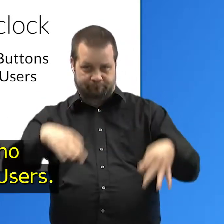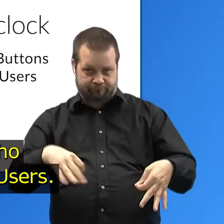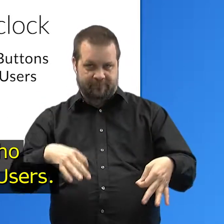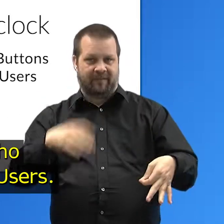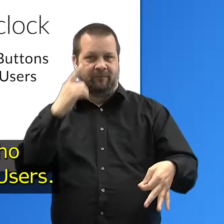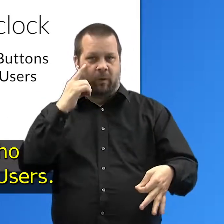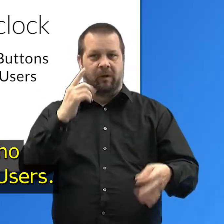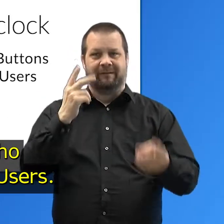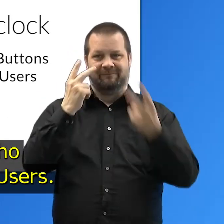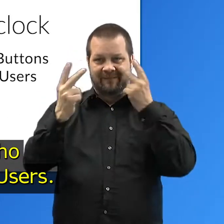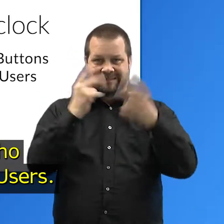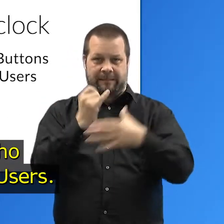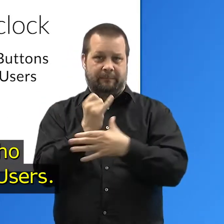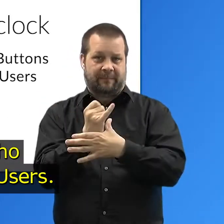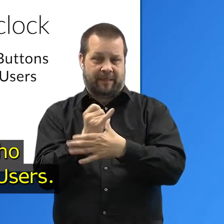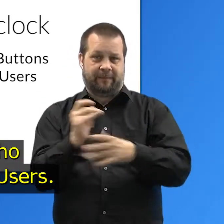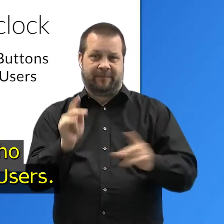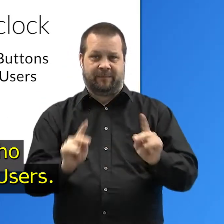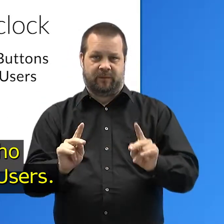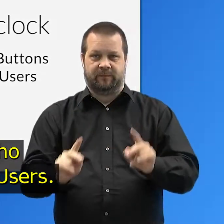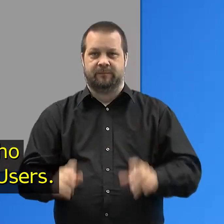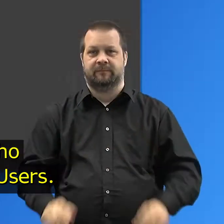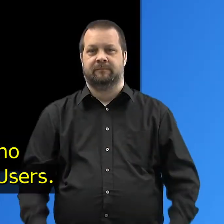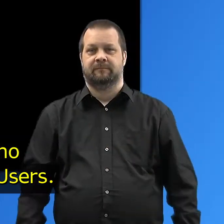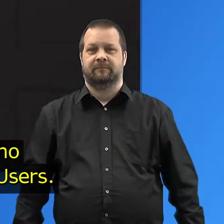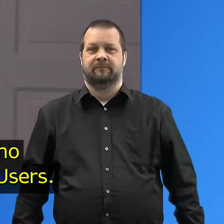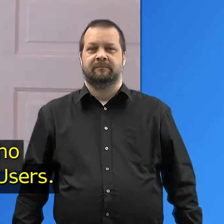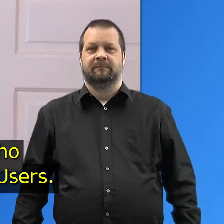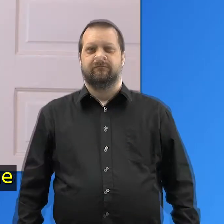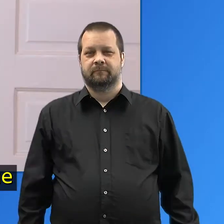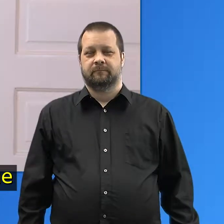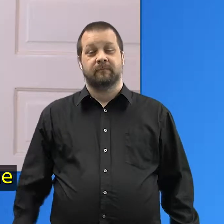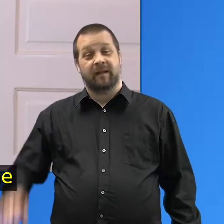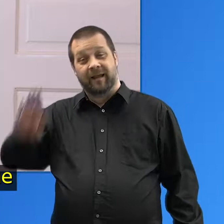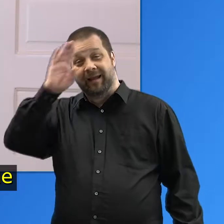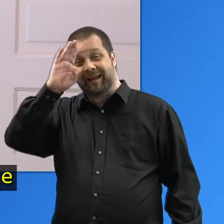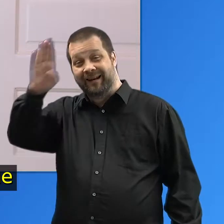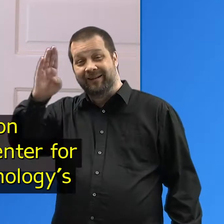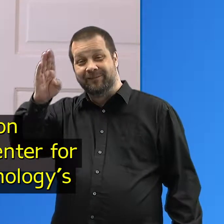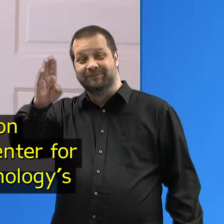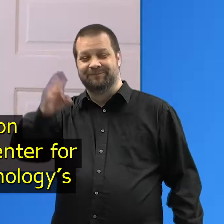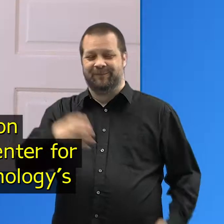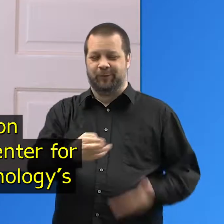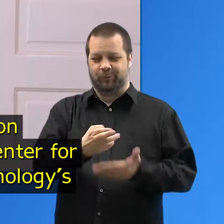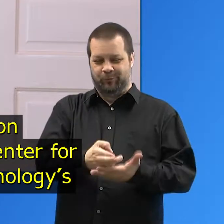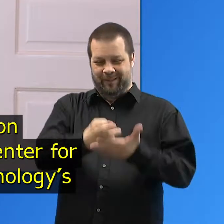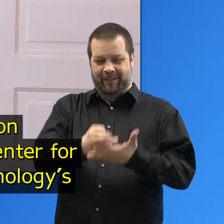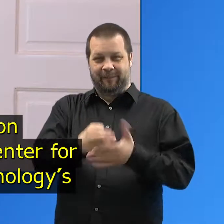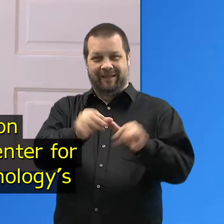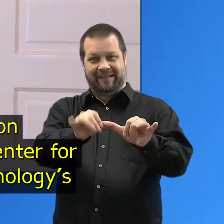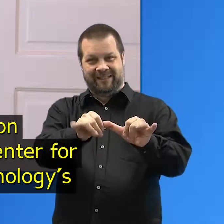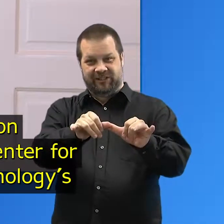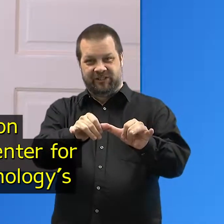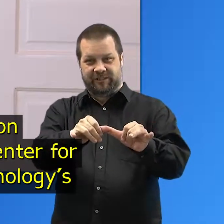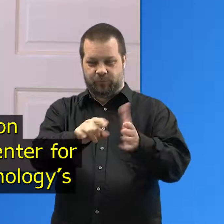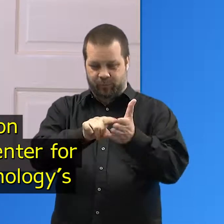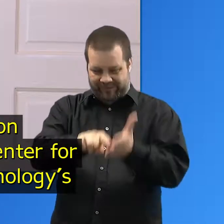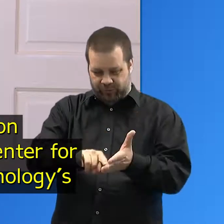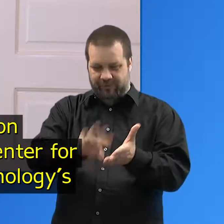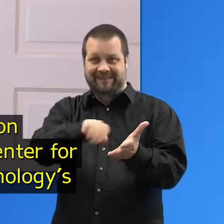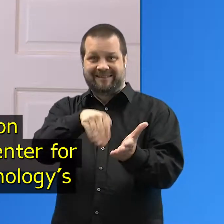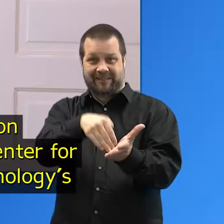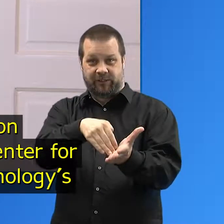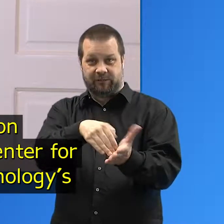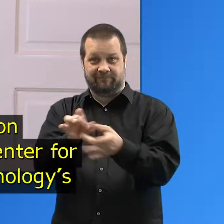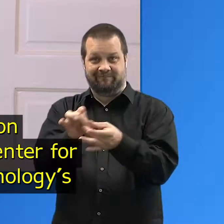Amazon Echo for visually impaired users. Hello, and welcome to the Rehabilitation Engineering Research Center